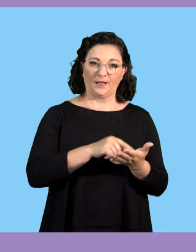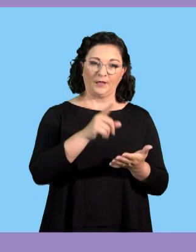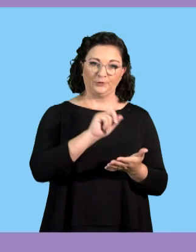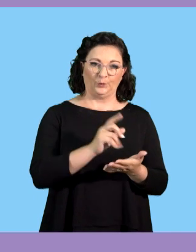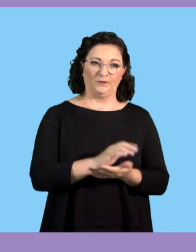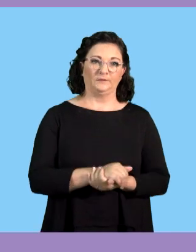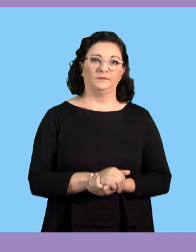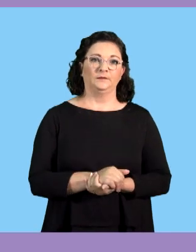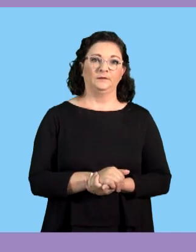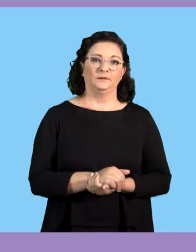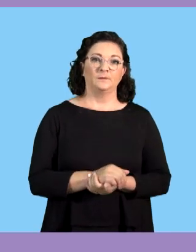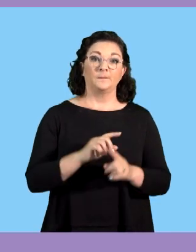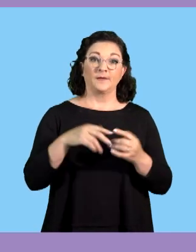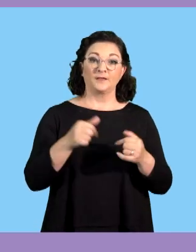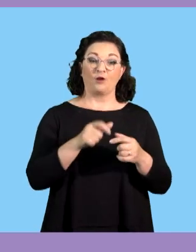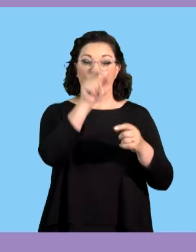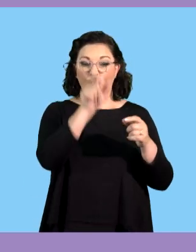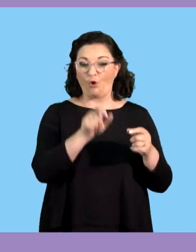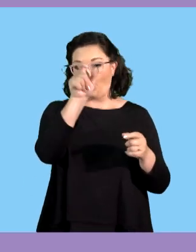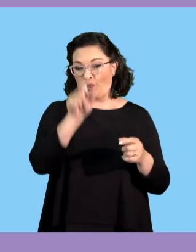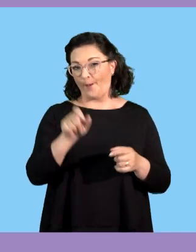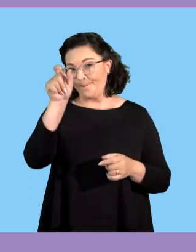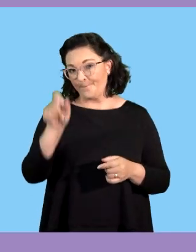the following using column method.